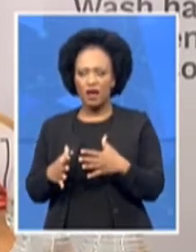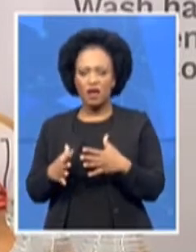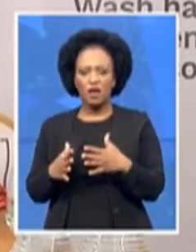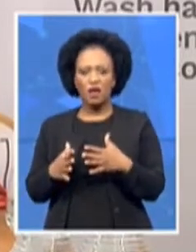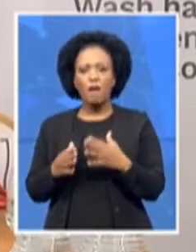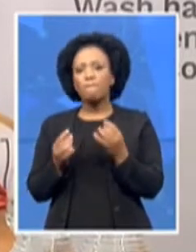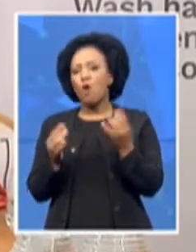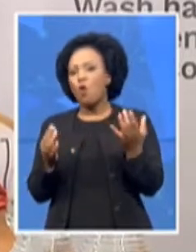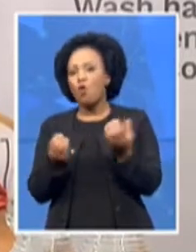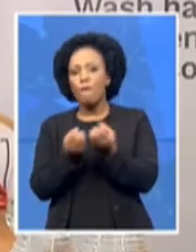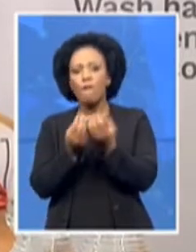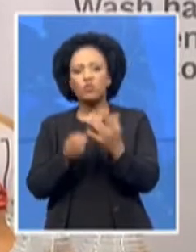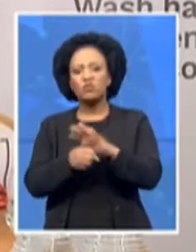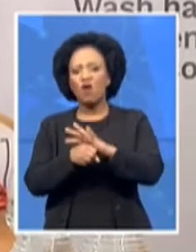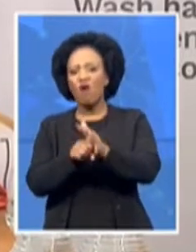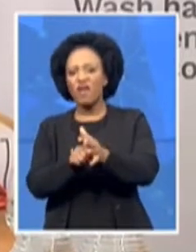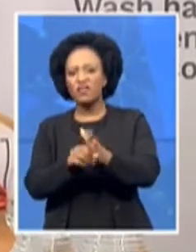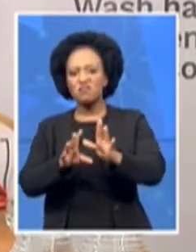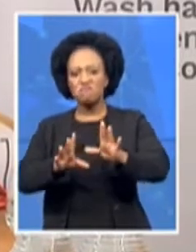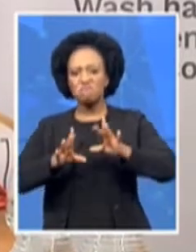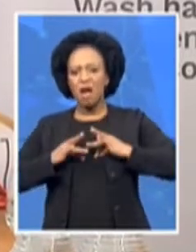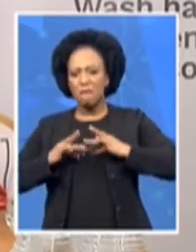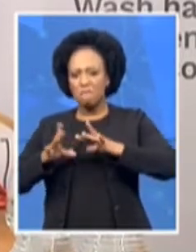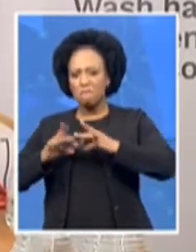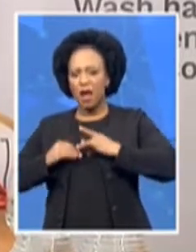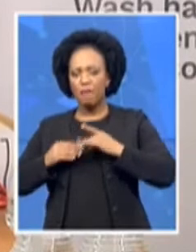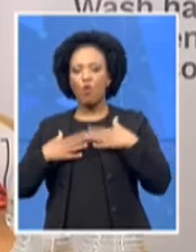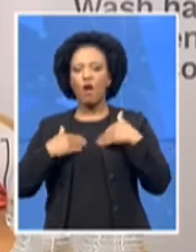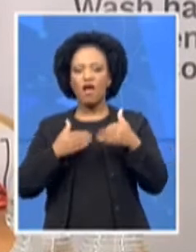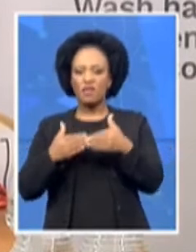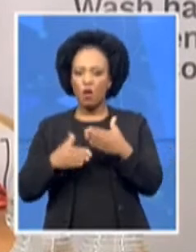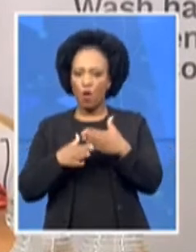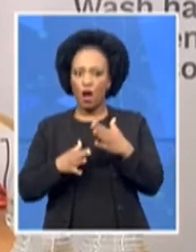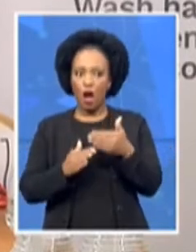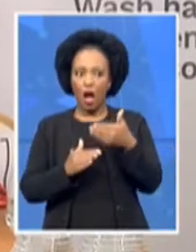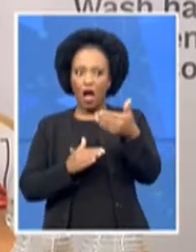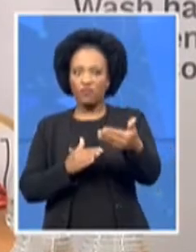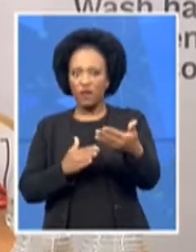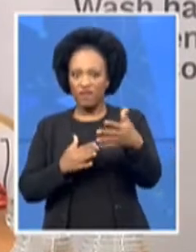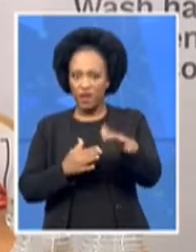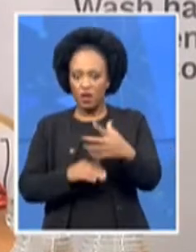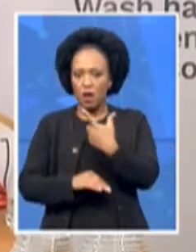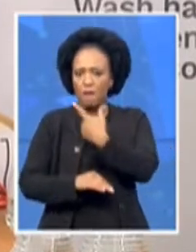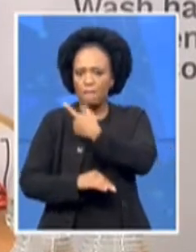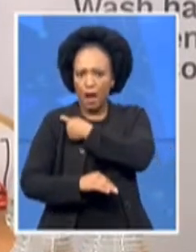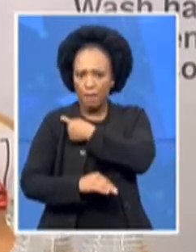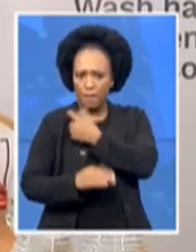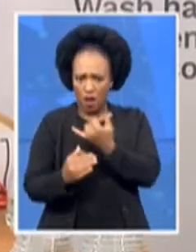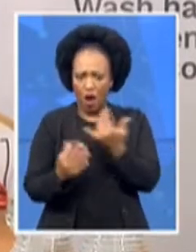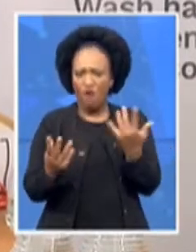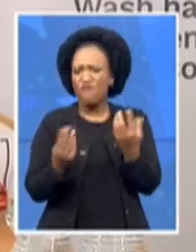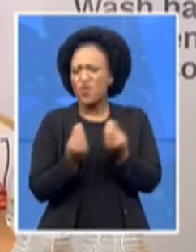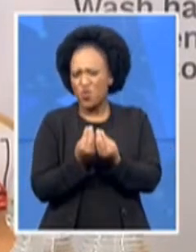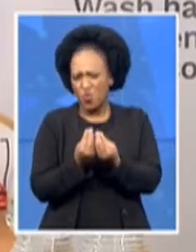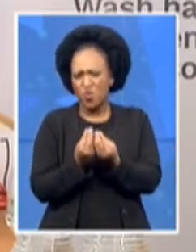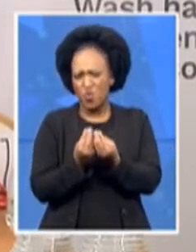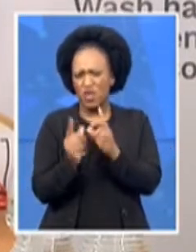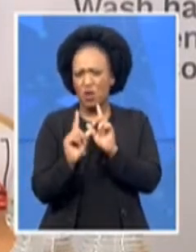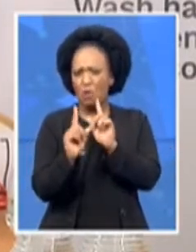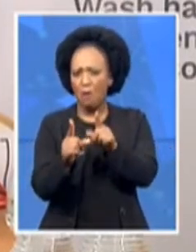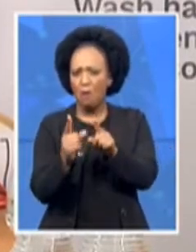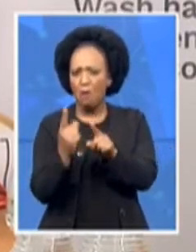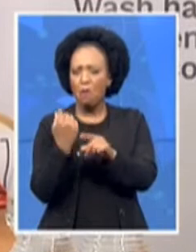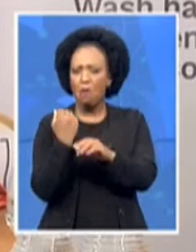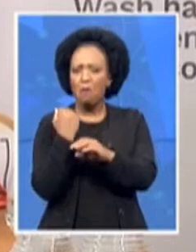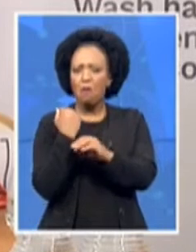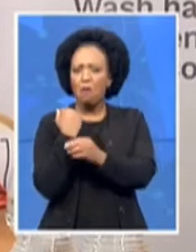we vaccinated that lot, very few of them are getting hospitalized or even getting sick to an extent